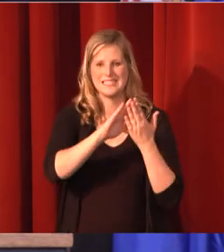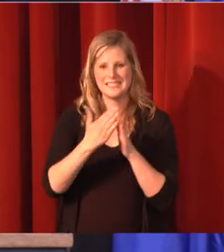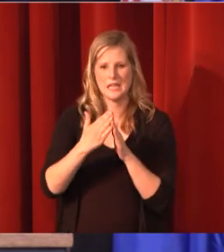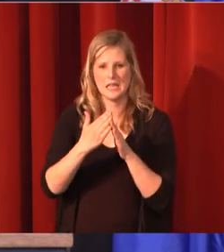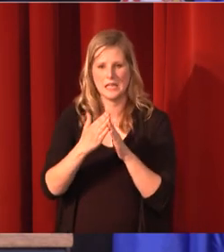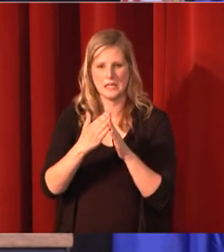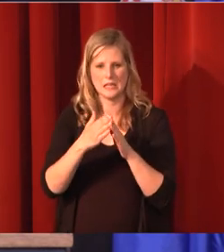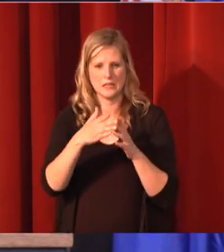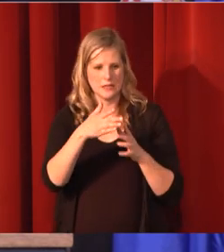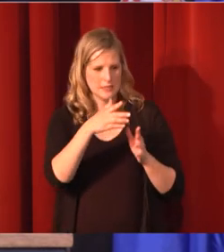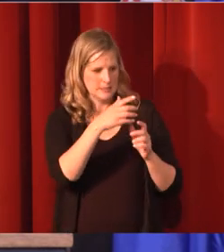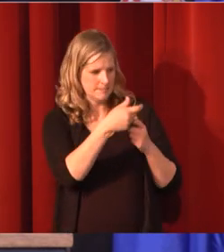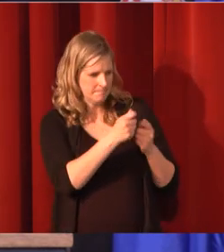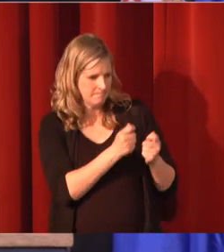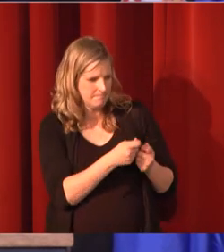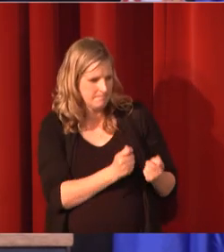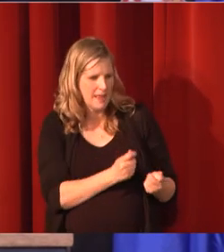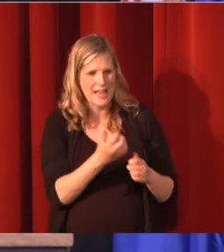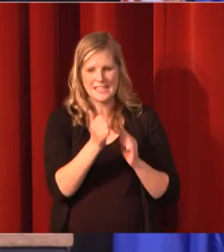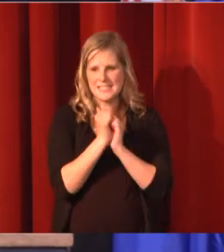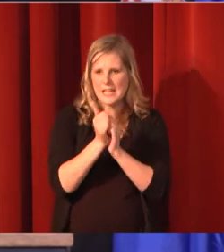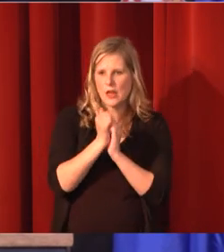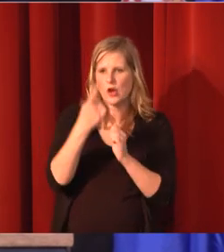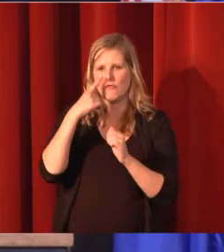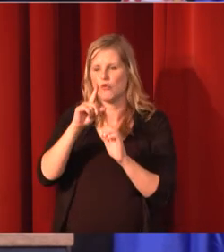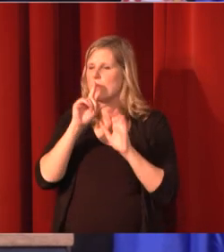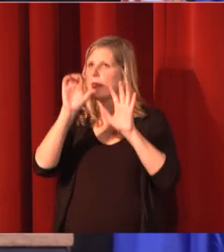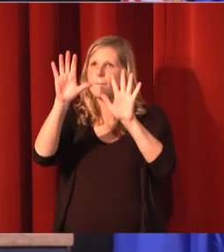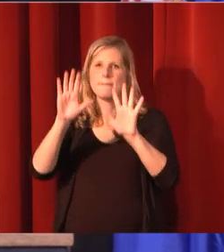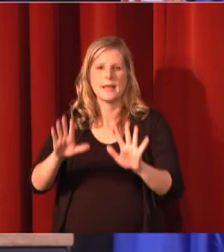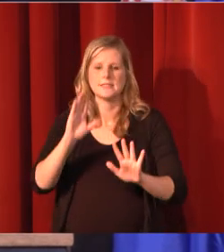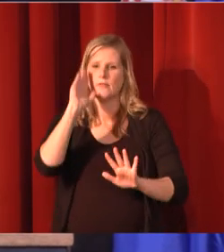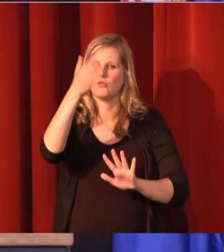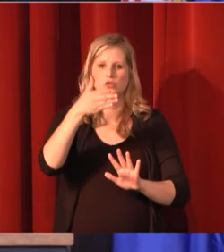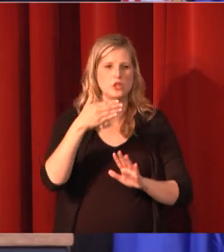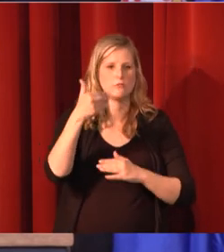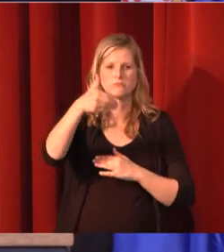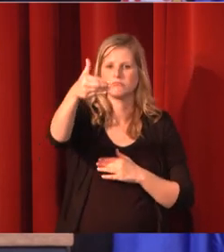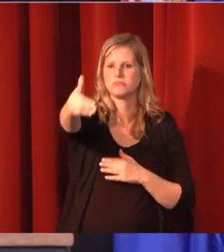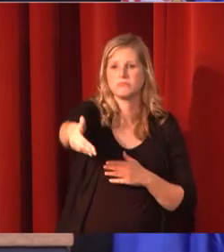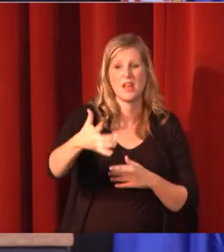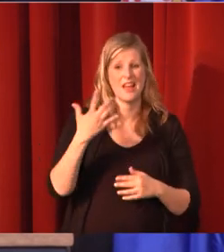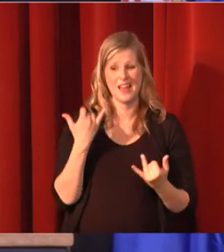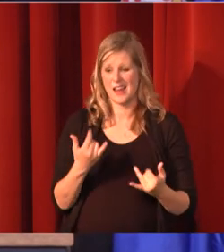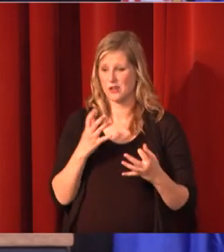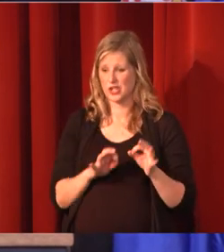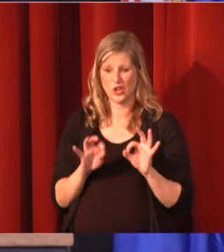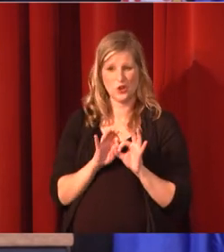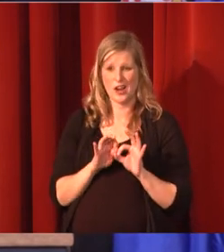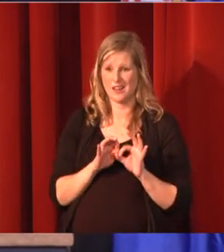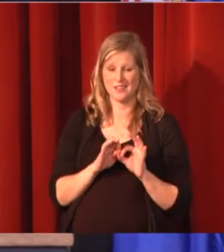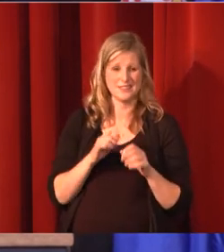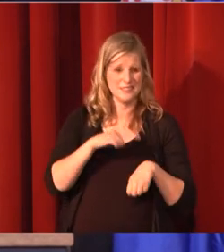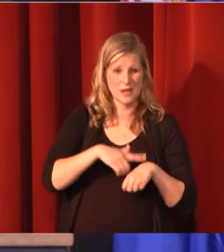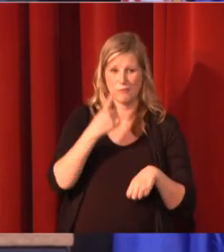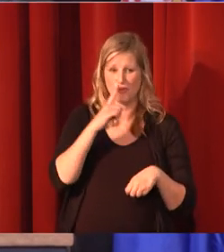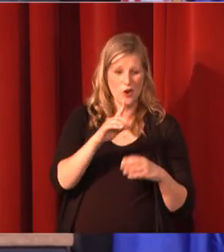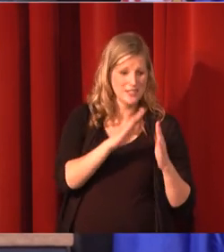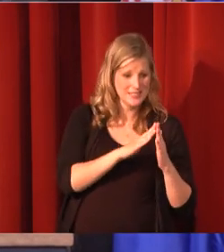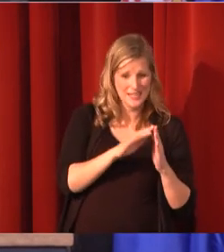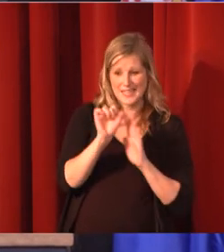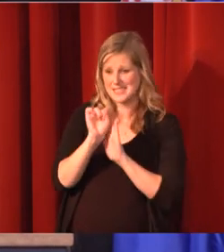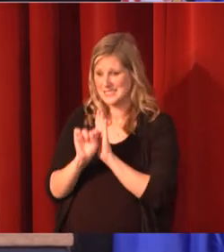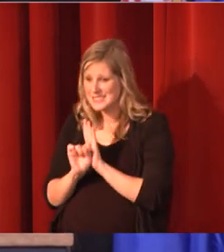to equip for the dynamic future ahead now is a critical time in our city our state our country and our world